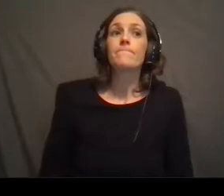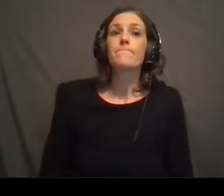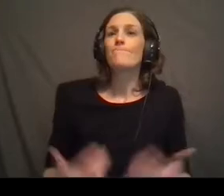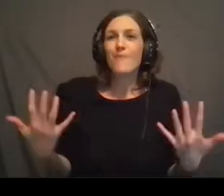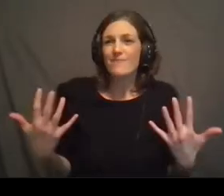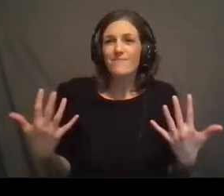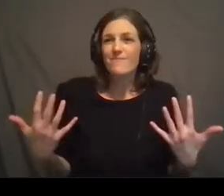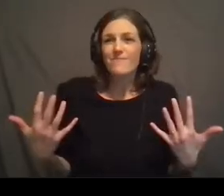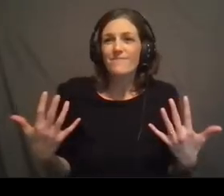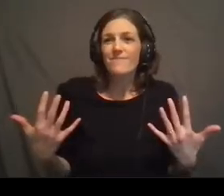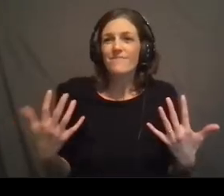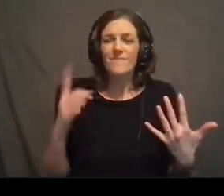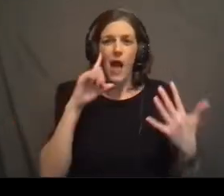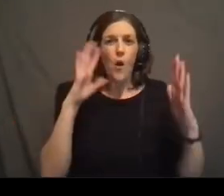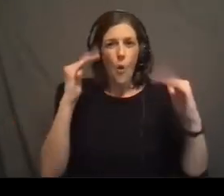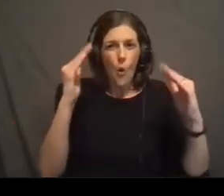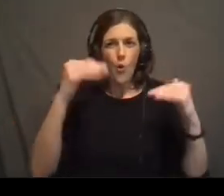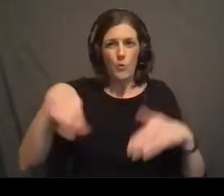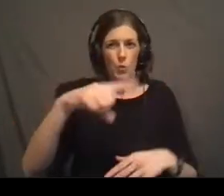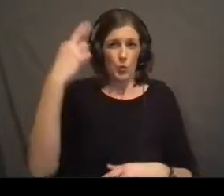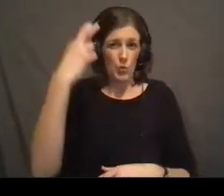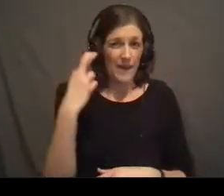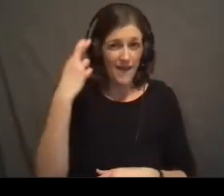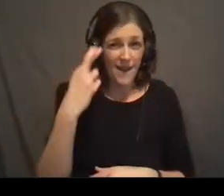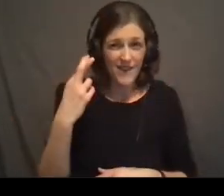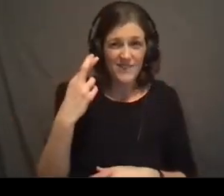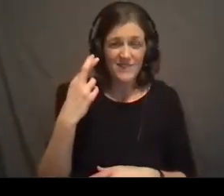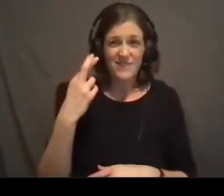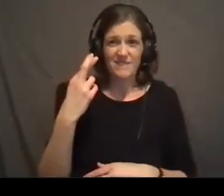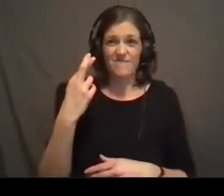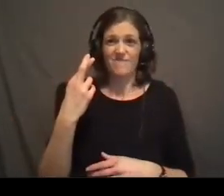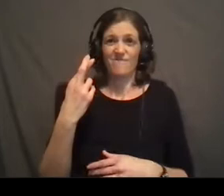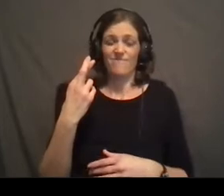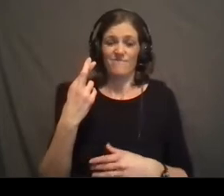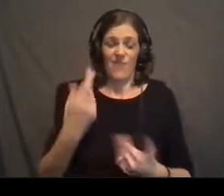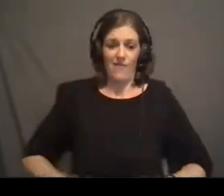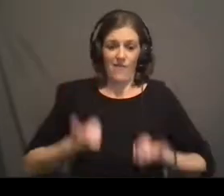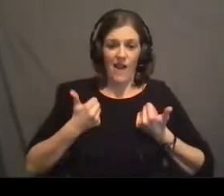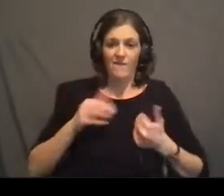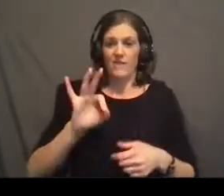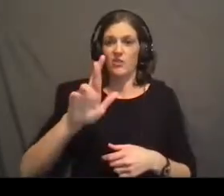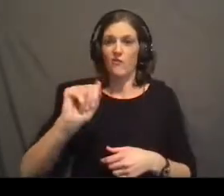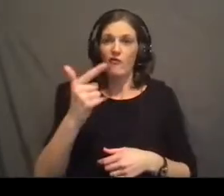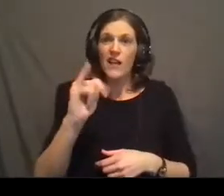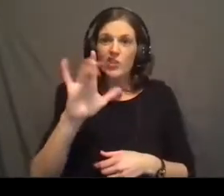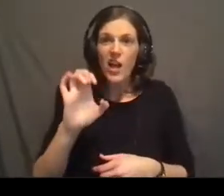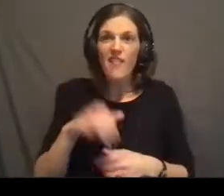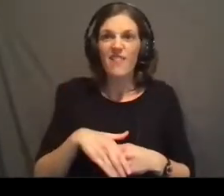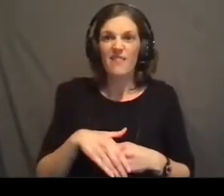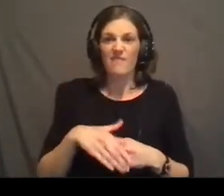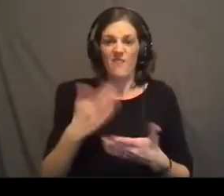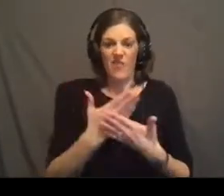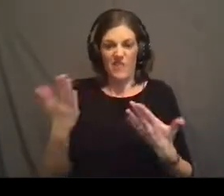But I hope you realized how fragile life is and how fickle things can